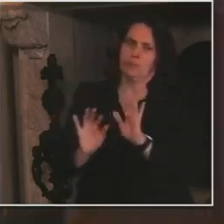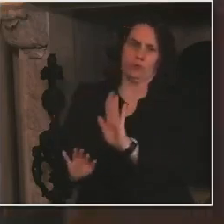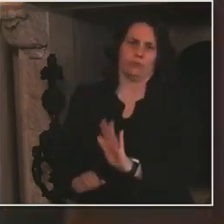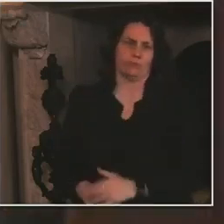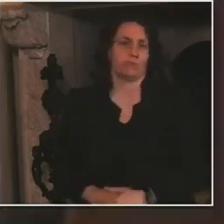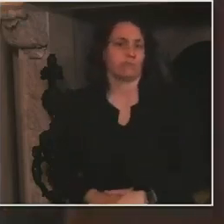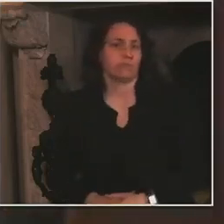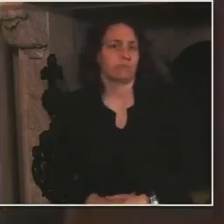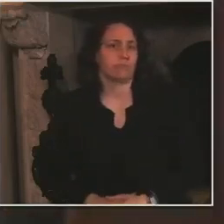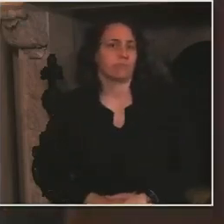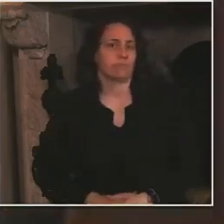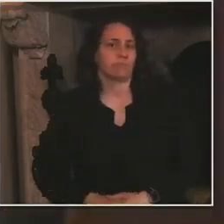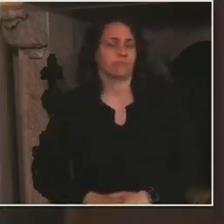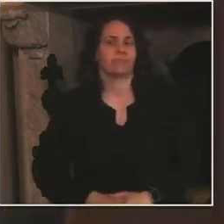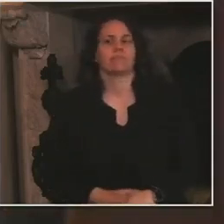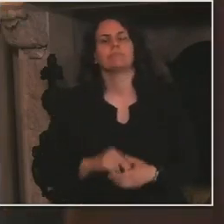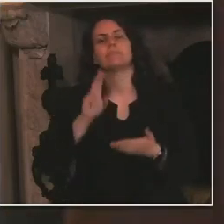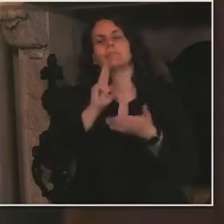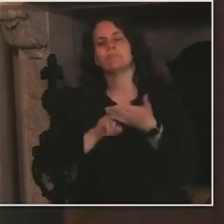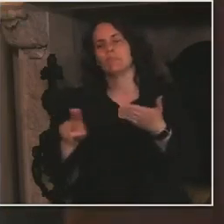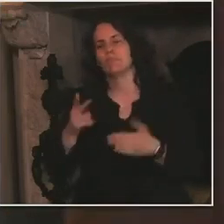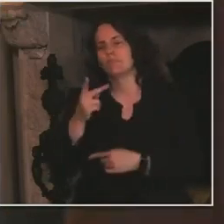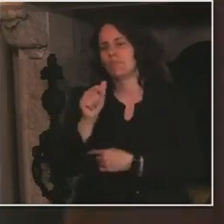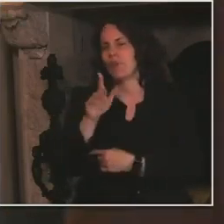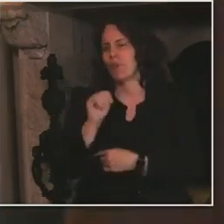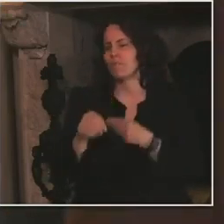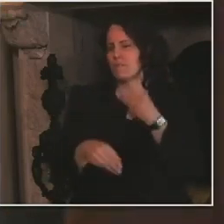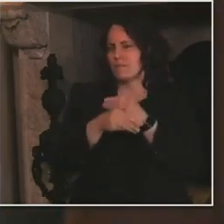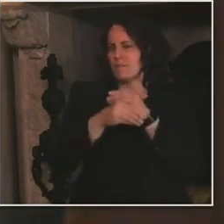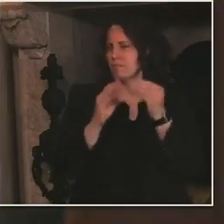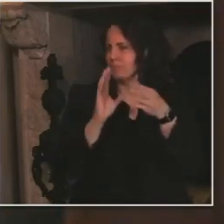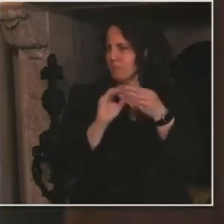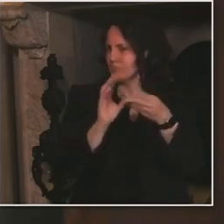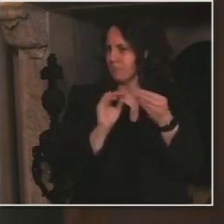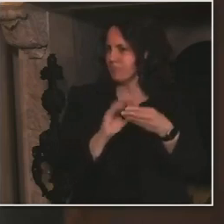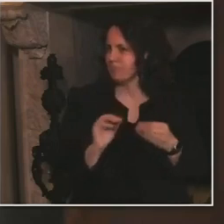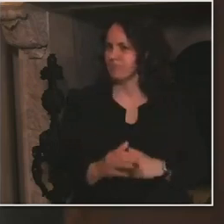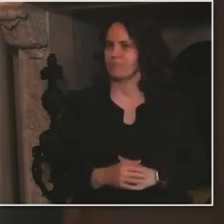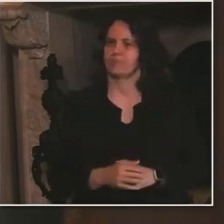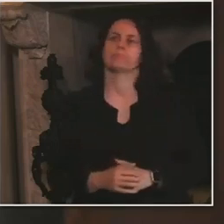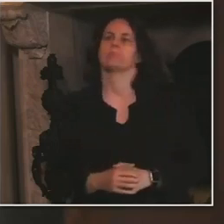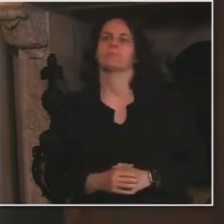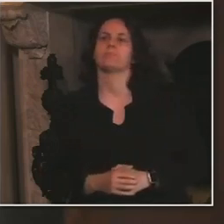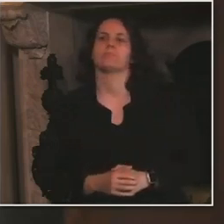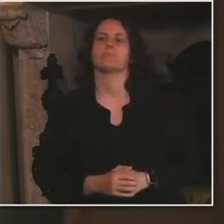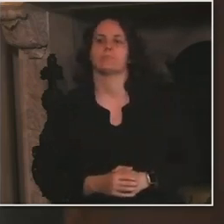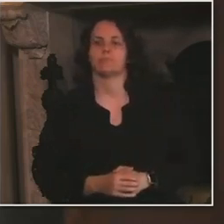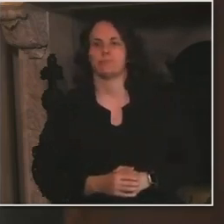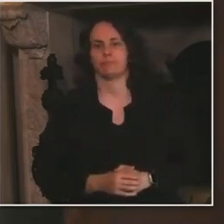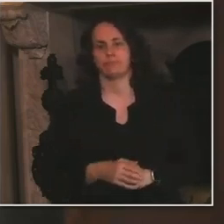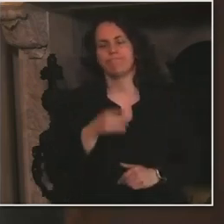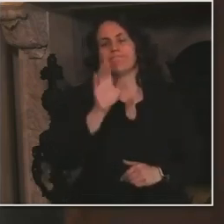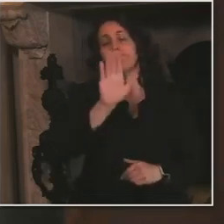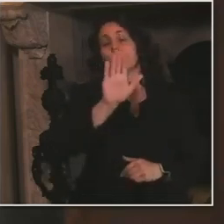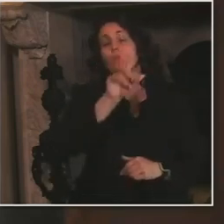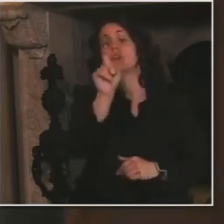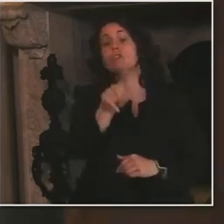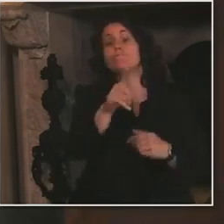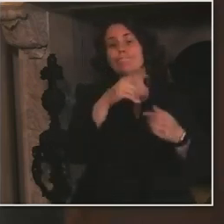I guess I would add on the testing capacity specifically, you know, as we drive towards this goal